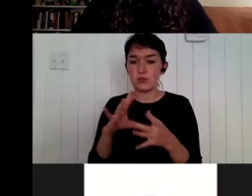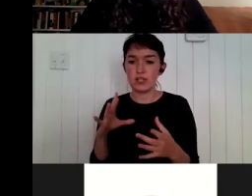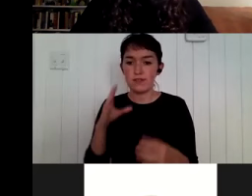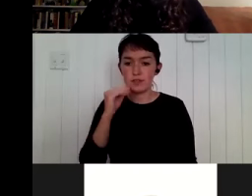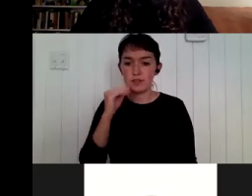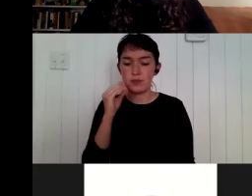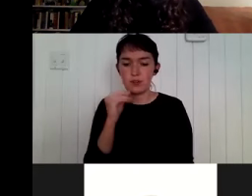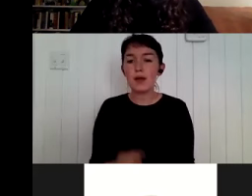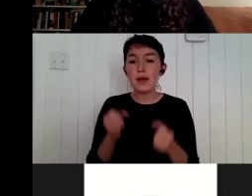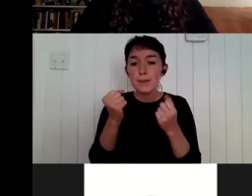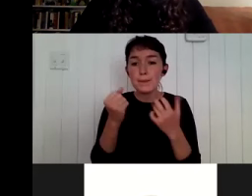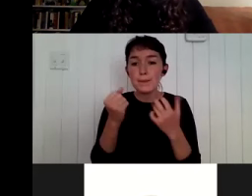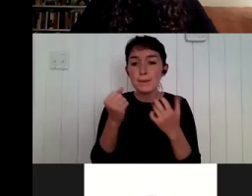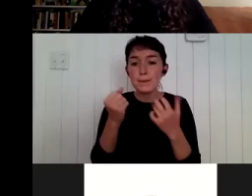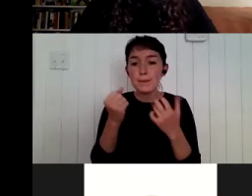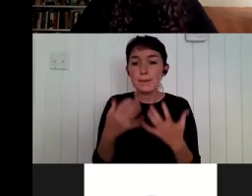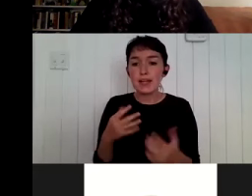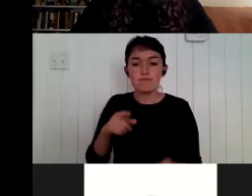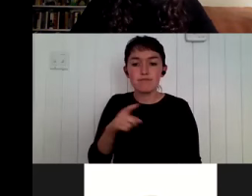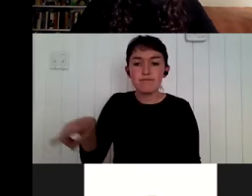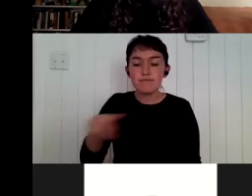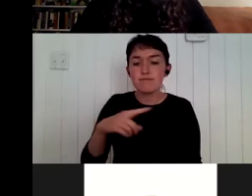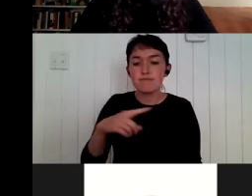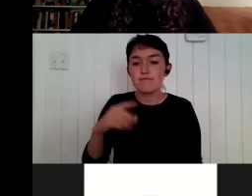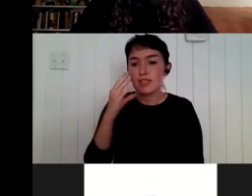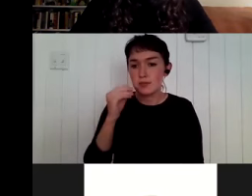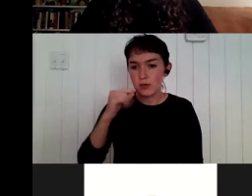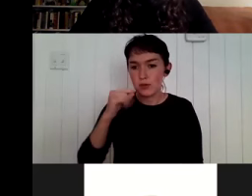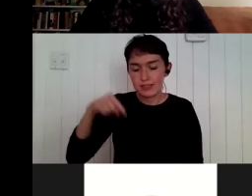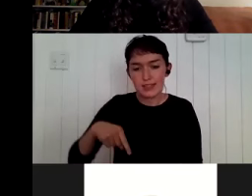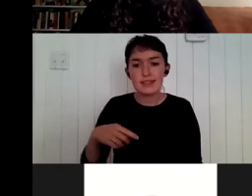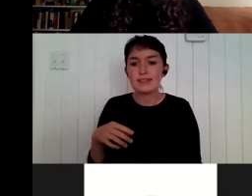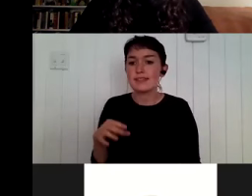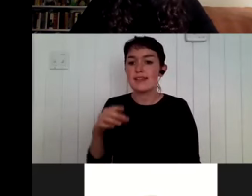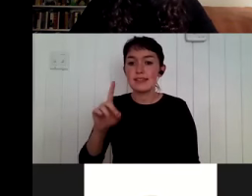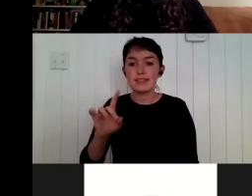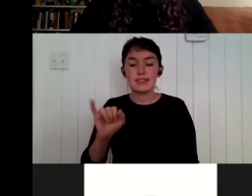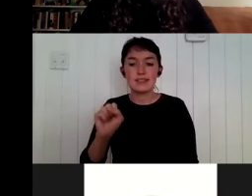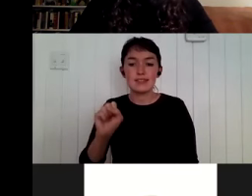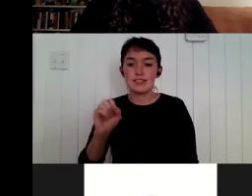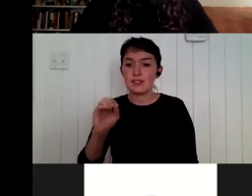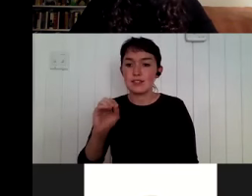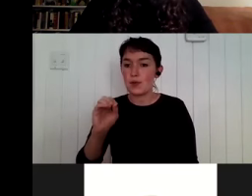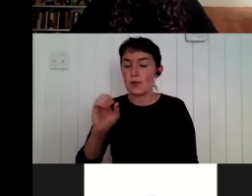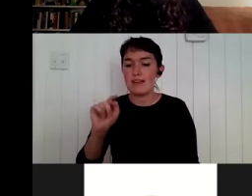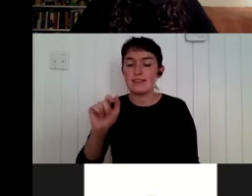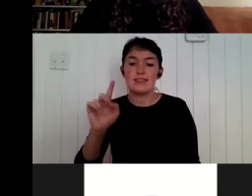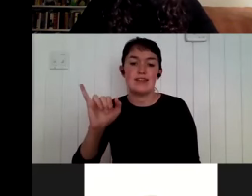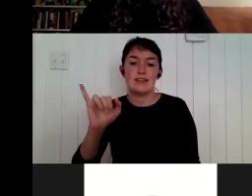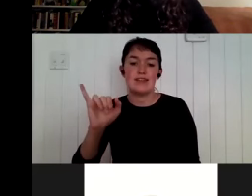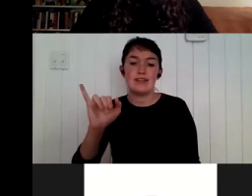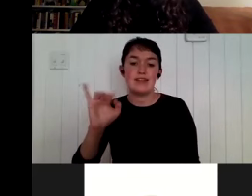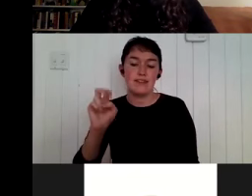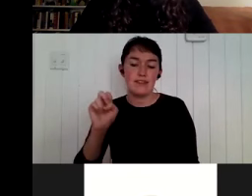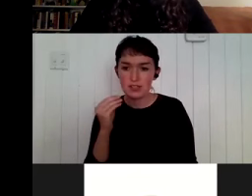the experience that we're sort of, you know, on a 2-day bender from work, operating off of like 4 hours of sleep, and you start